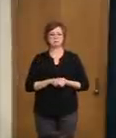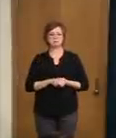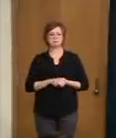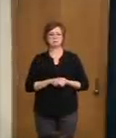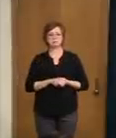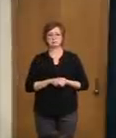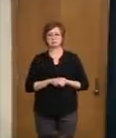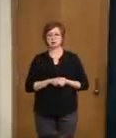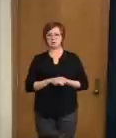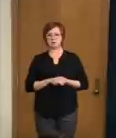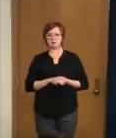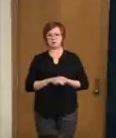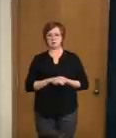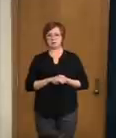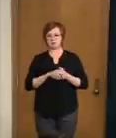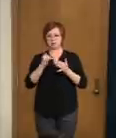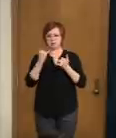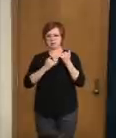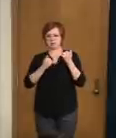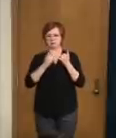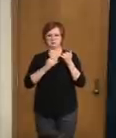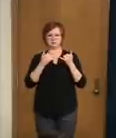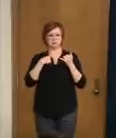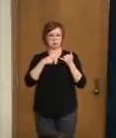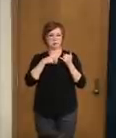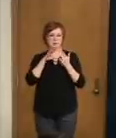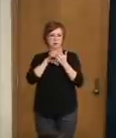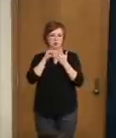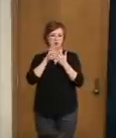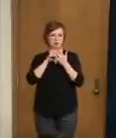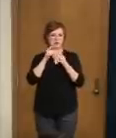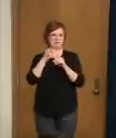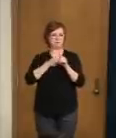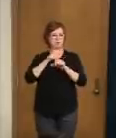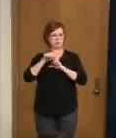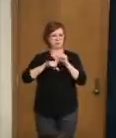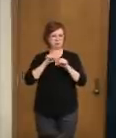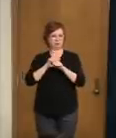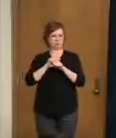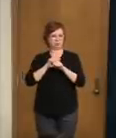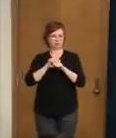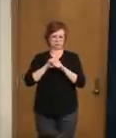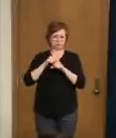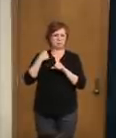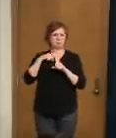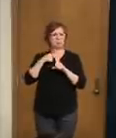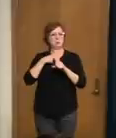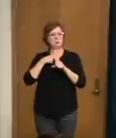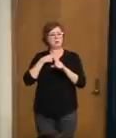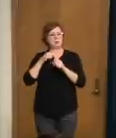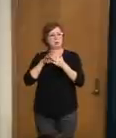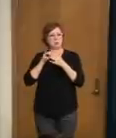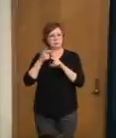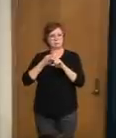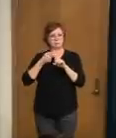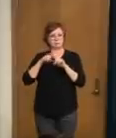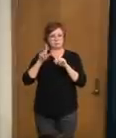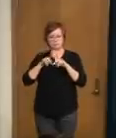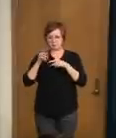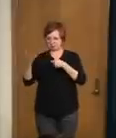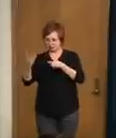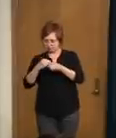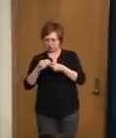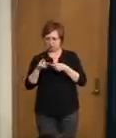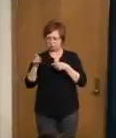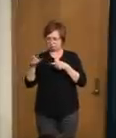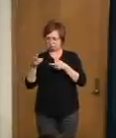And finally, we're learning from our partners. We are working with our stakeholders in the planning and delivery